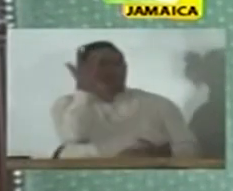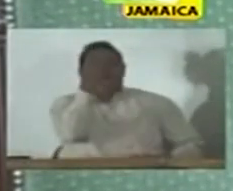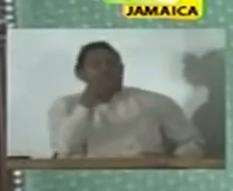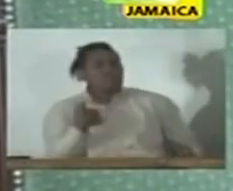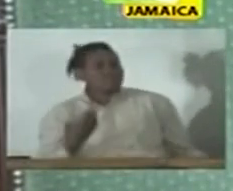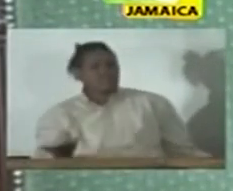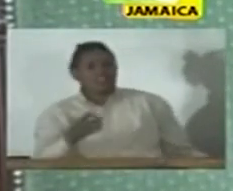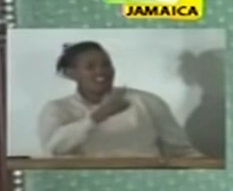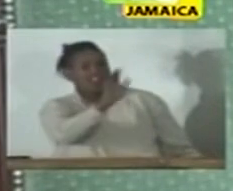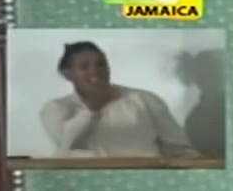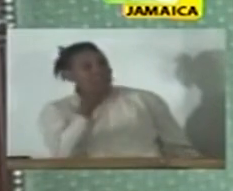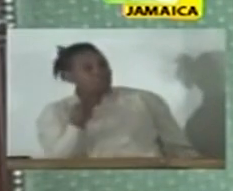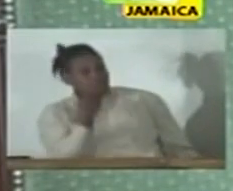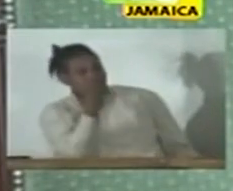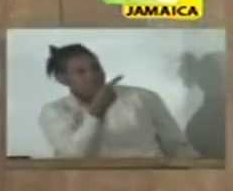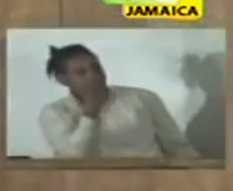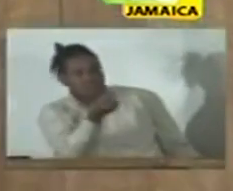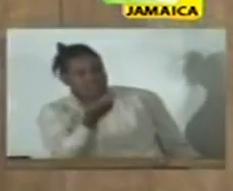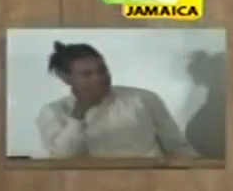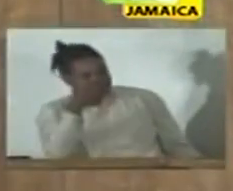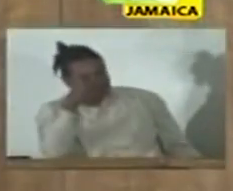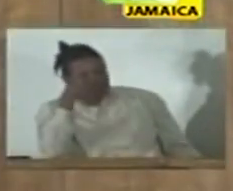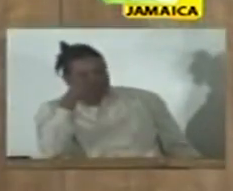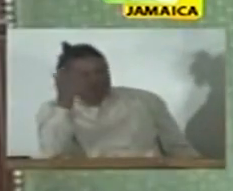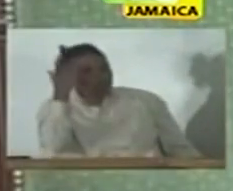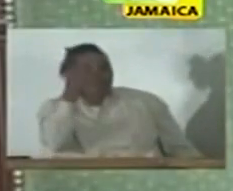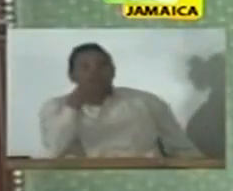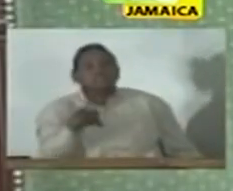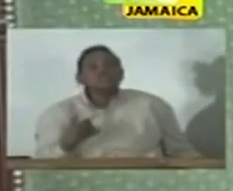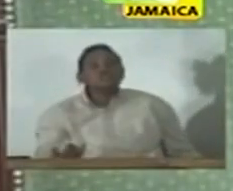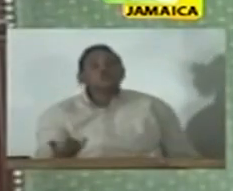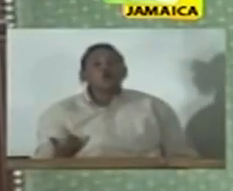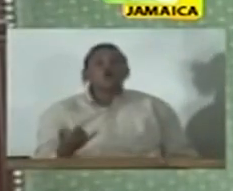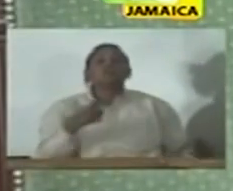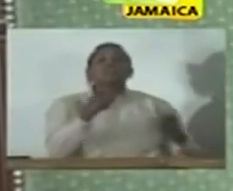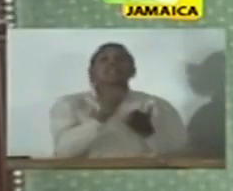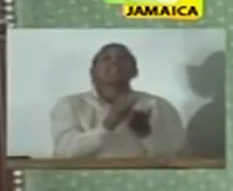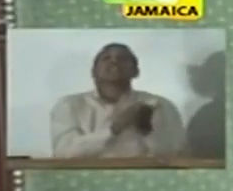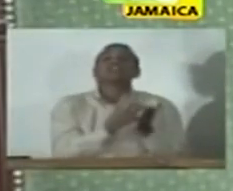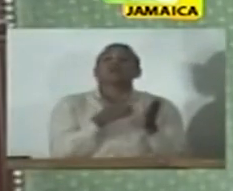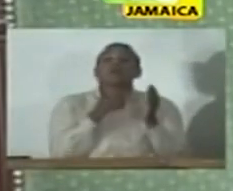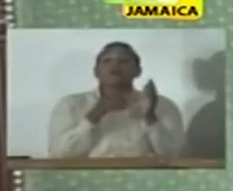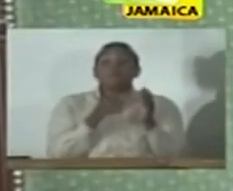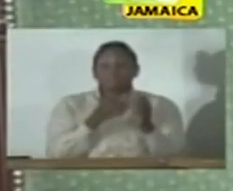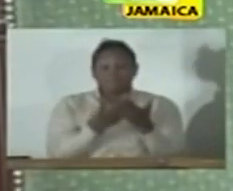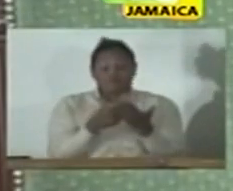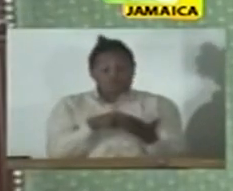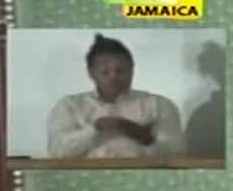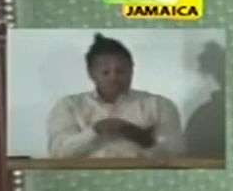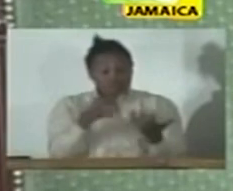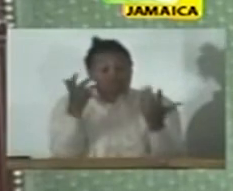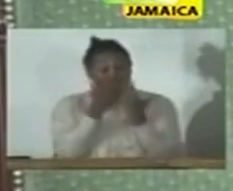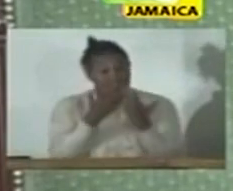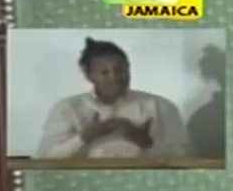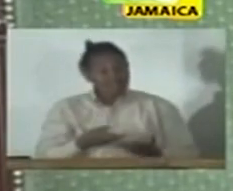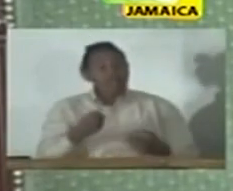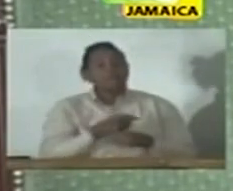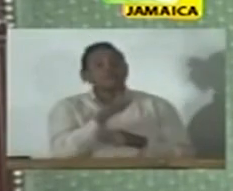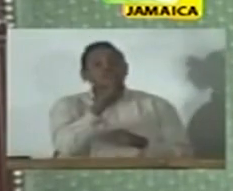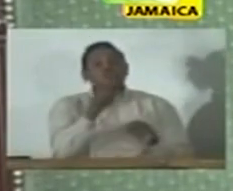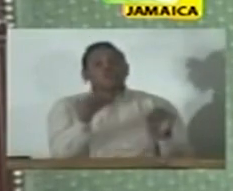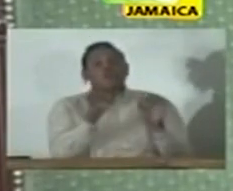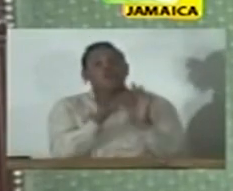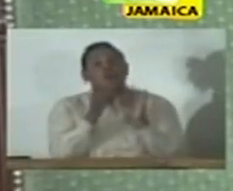it now? Not true. Deal with the legislation before you that is relevant and make your submissions